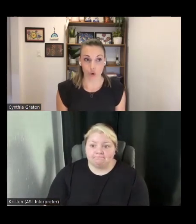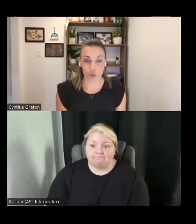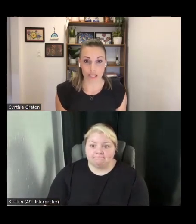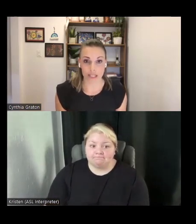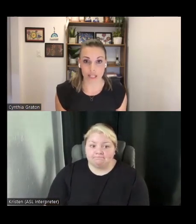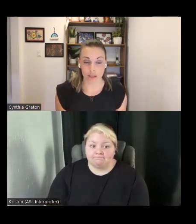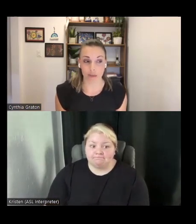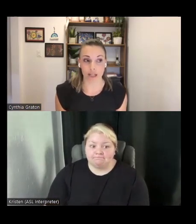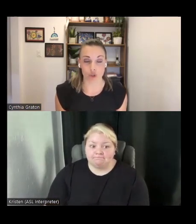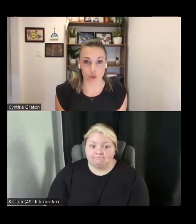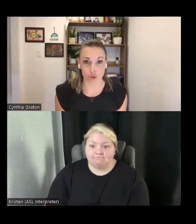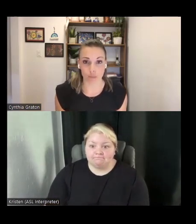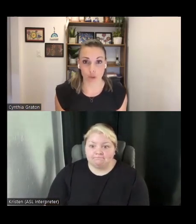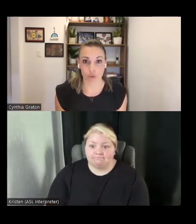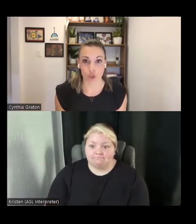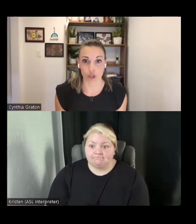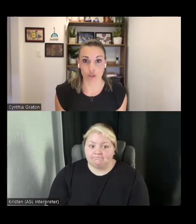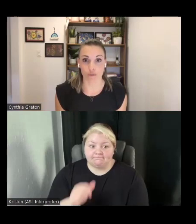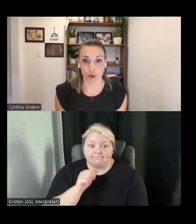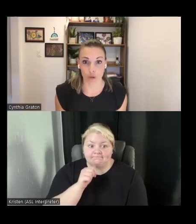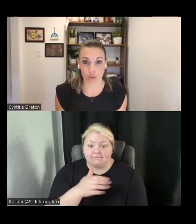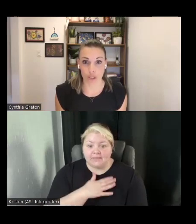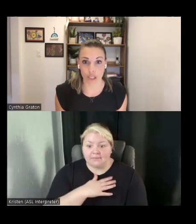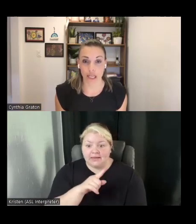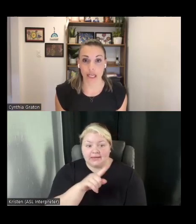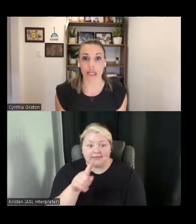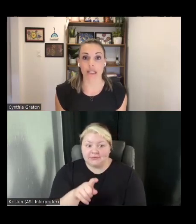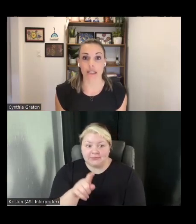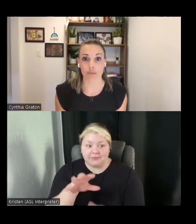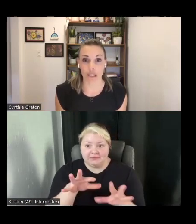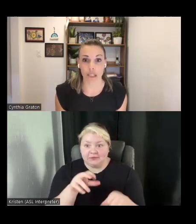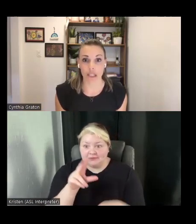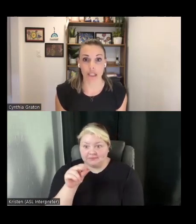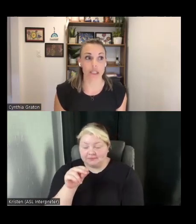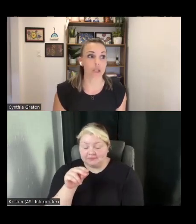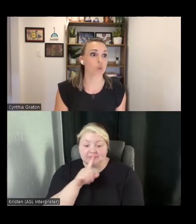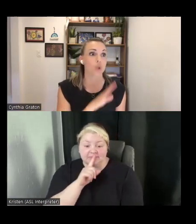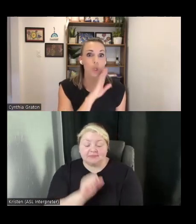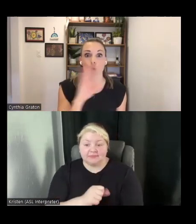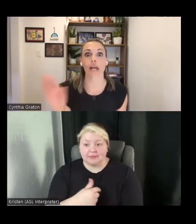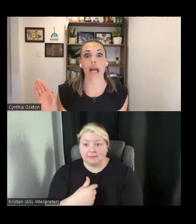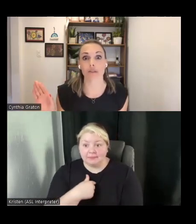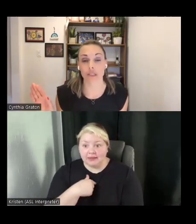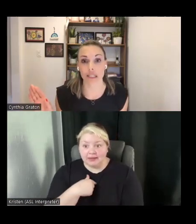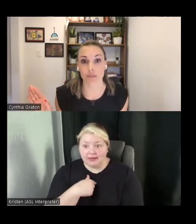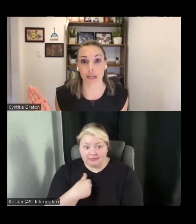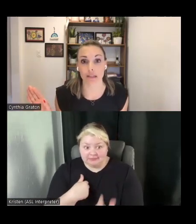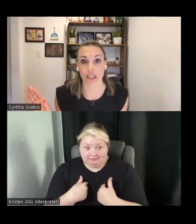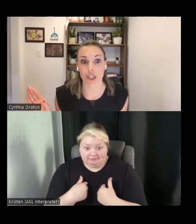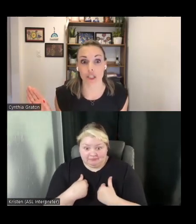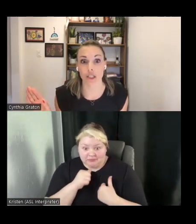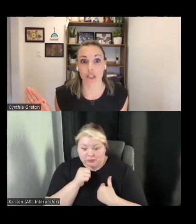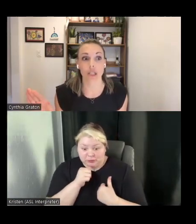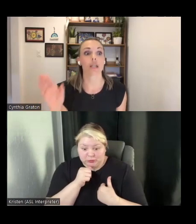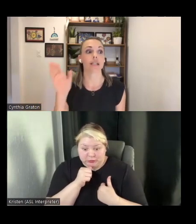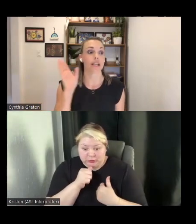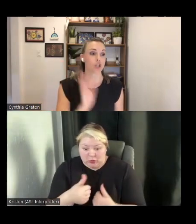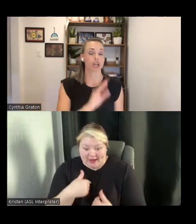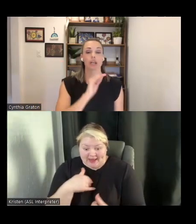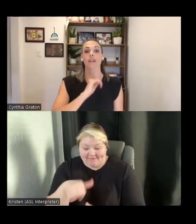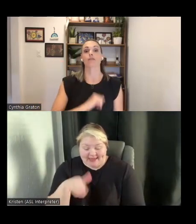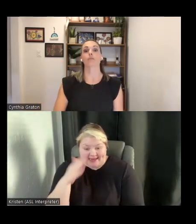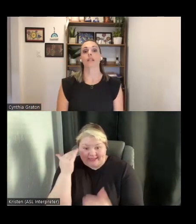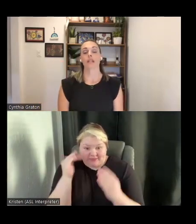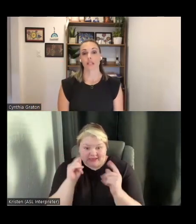And no, it's not my Zoom who just froze. It's me who don't have the expectation